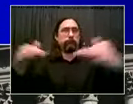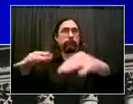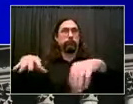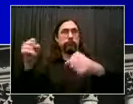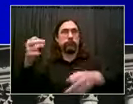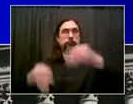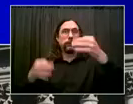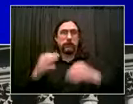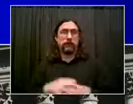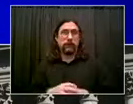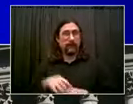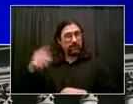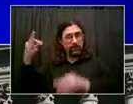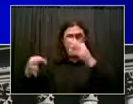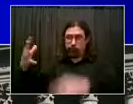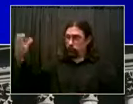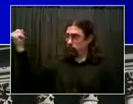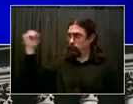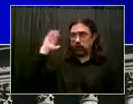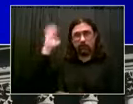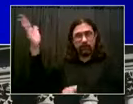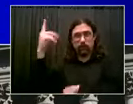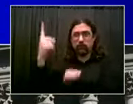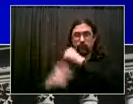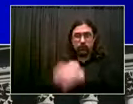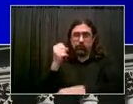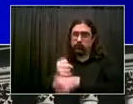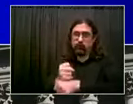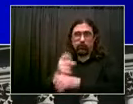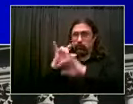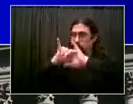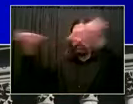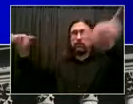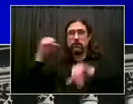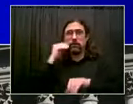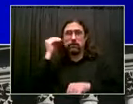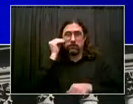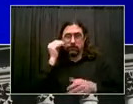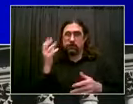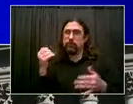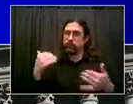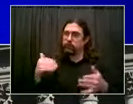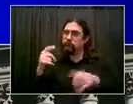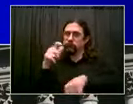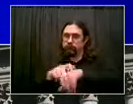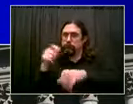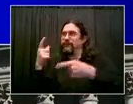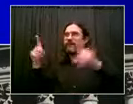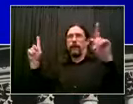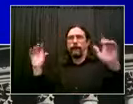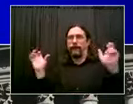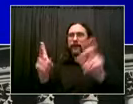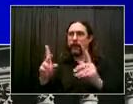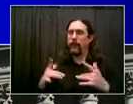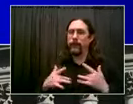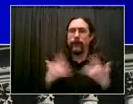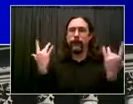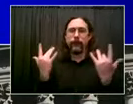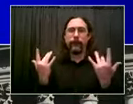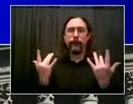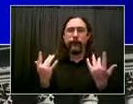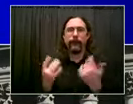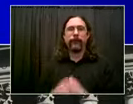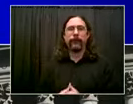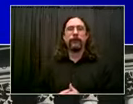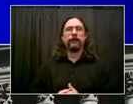this as part of our Safe Summer New York City plan with full effort to make sure